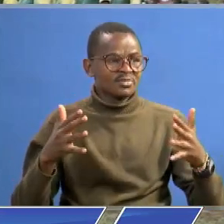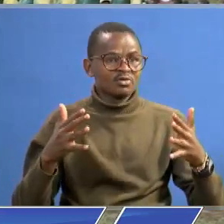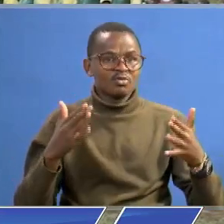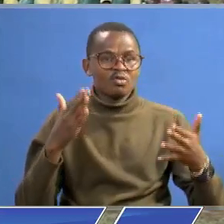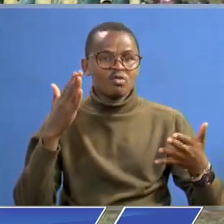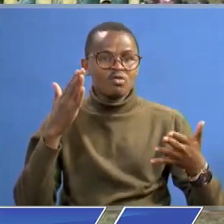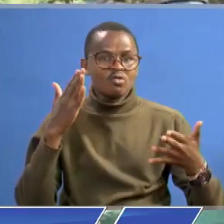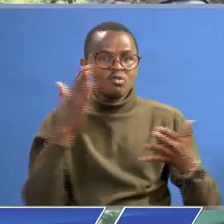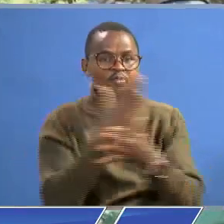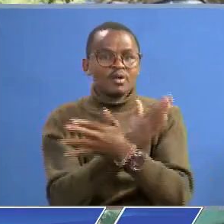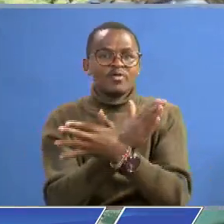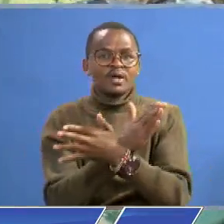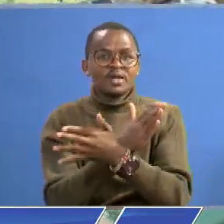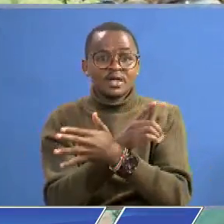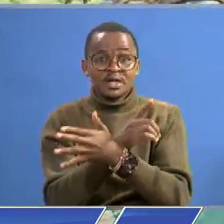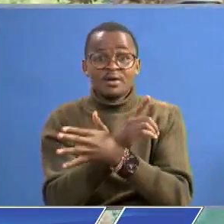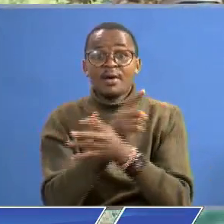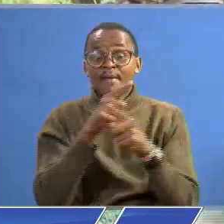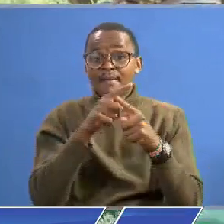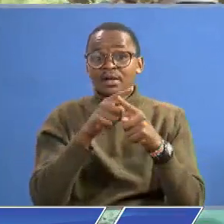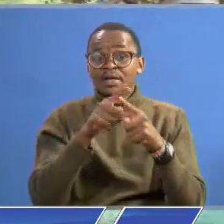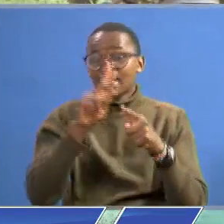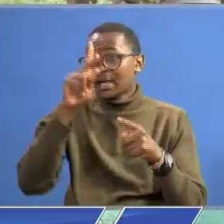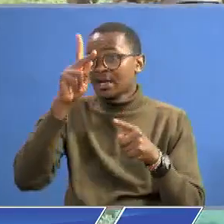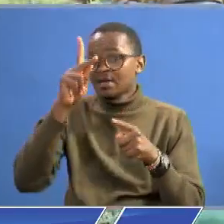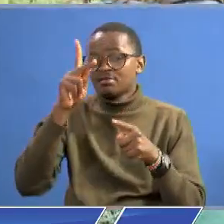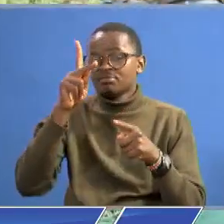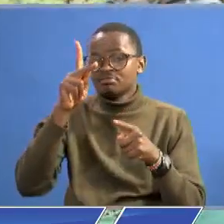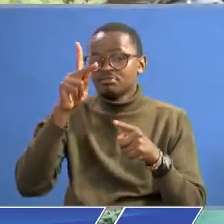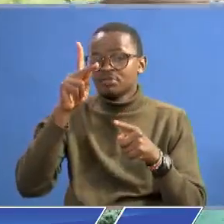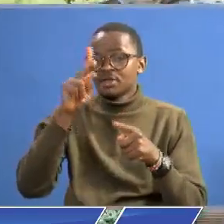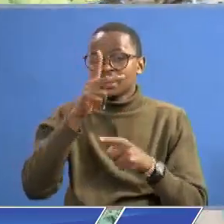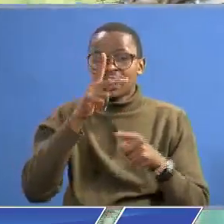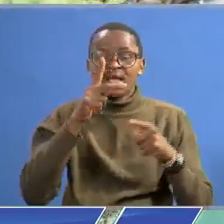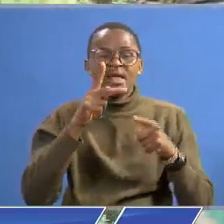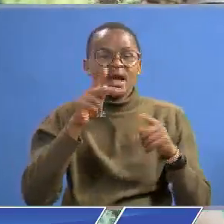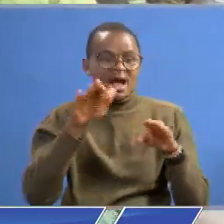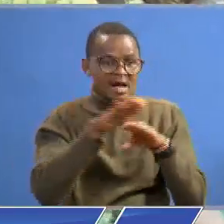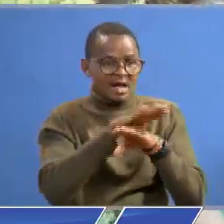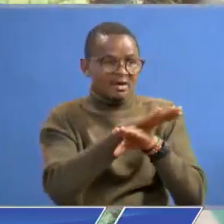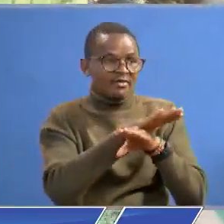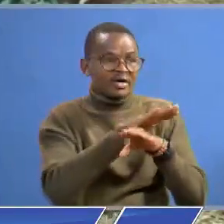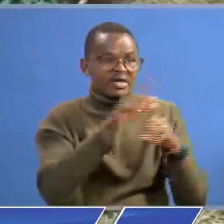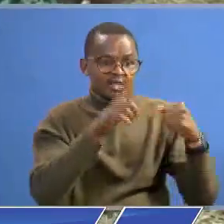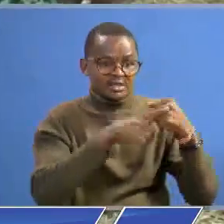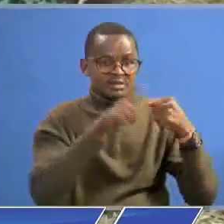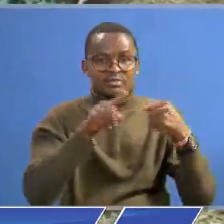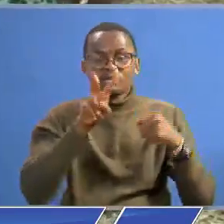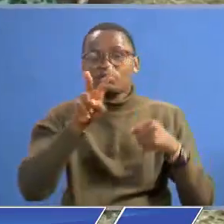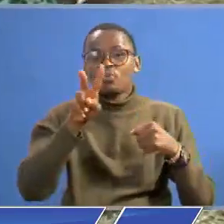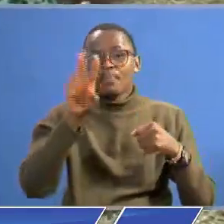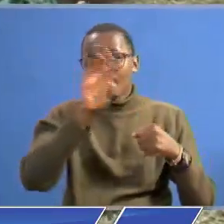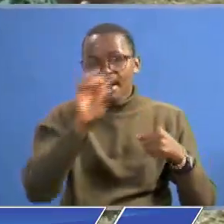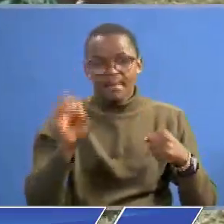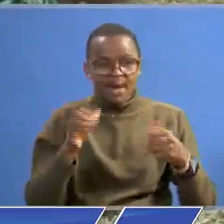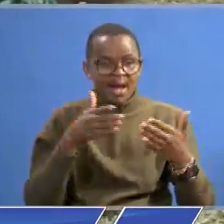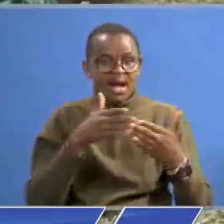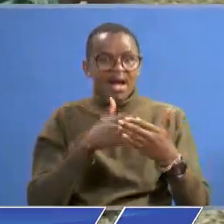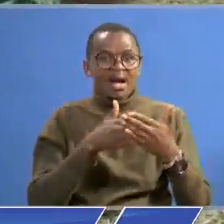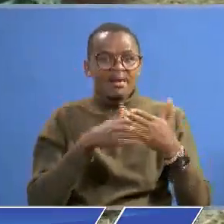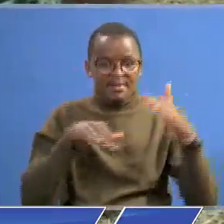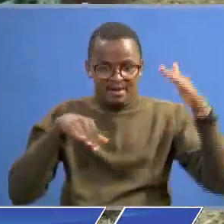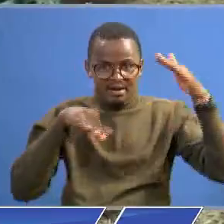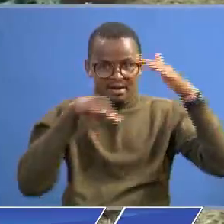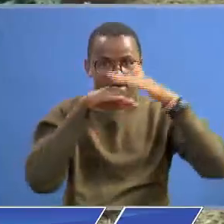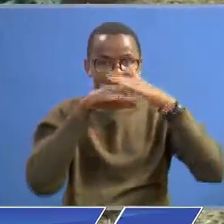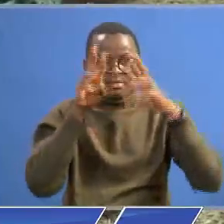kuzuia mmomonyoko wa udongo. According to Kenya Forest Services, Kenya's forest cover stands at 6.2%, against the minimum